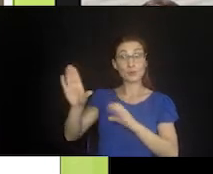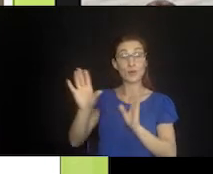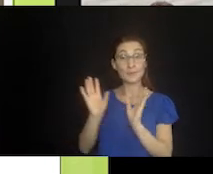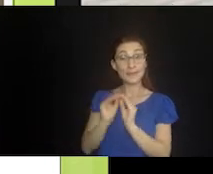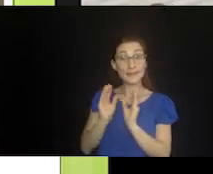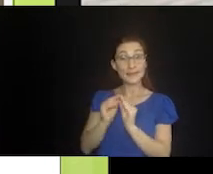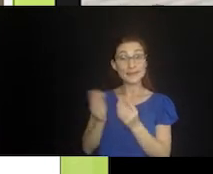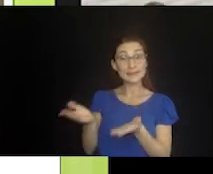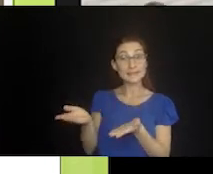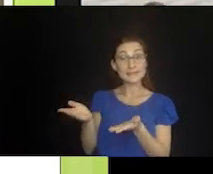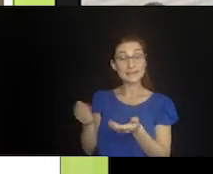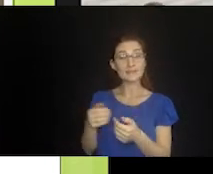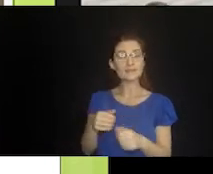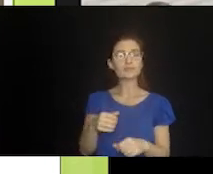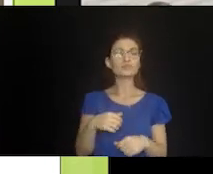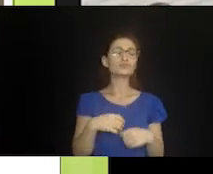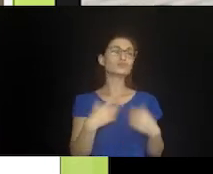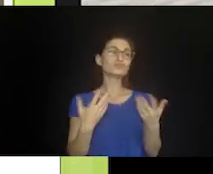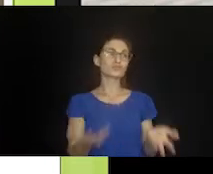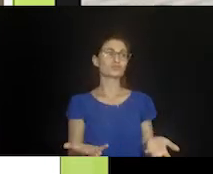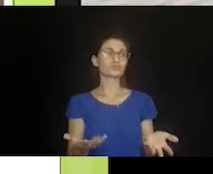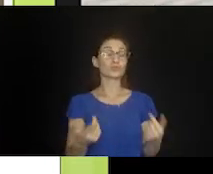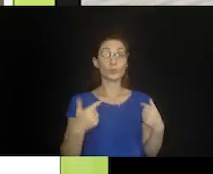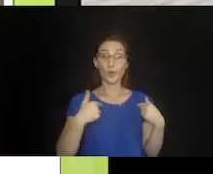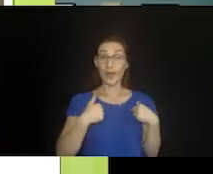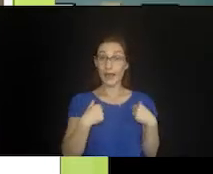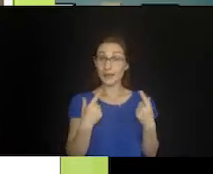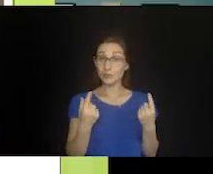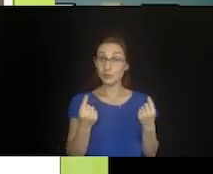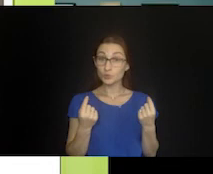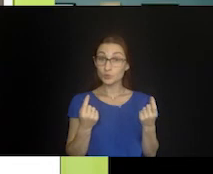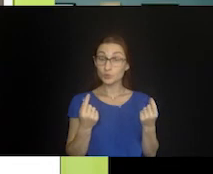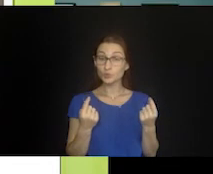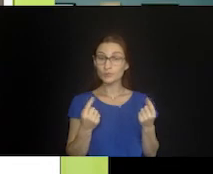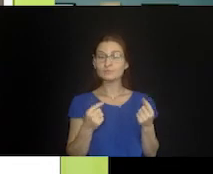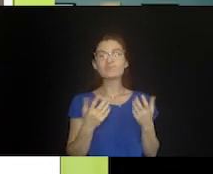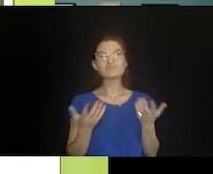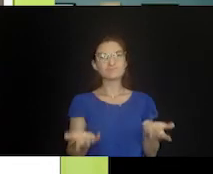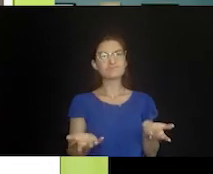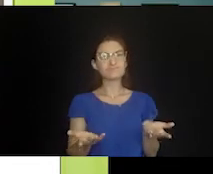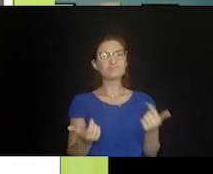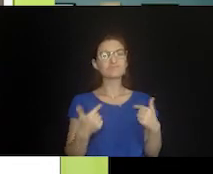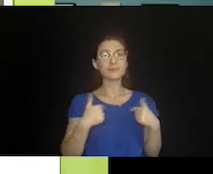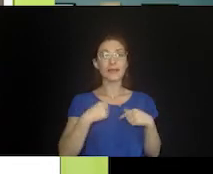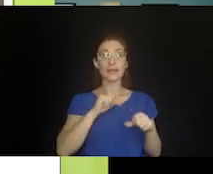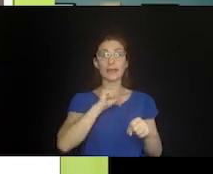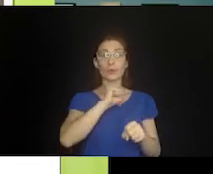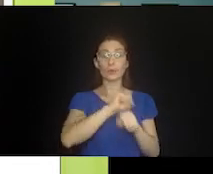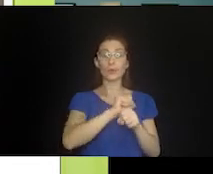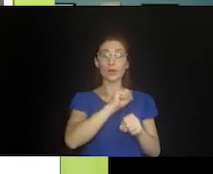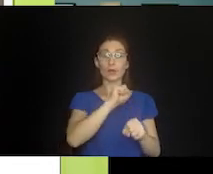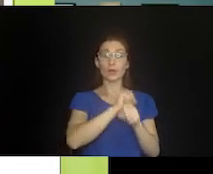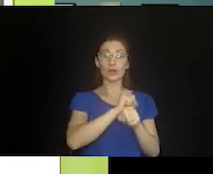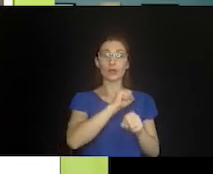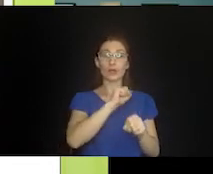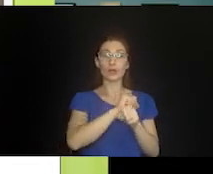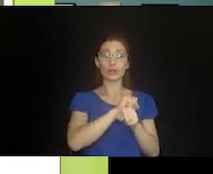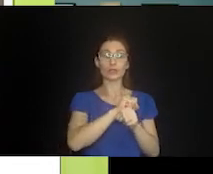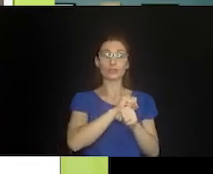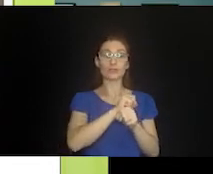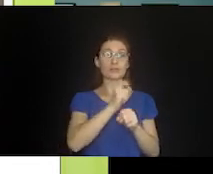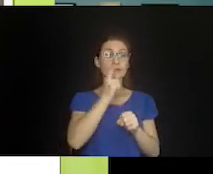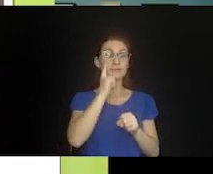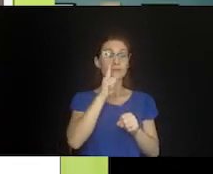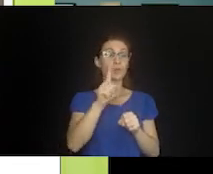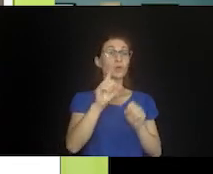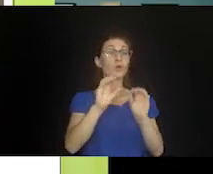recruit someone to start coming to your meetings? What I did was, because I